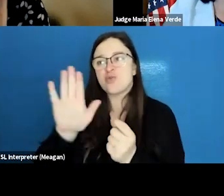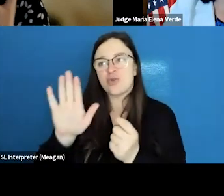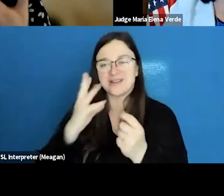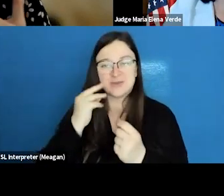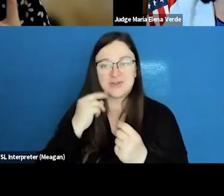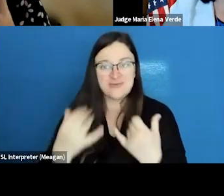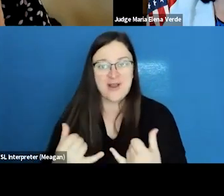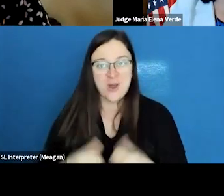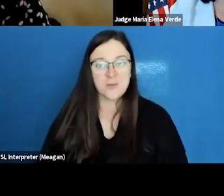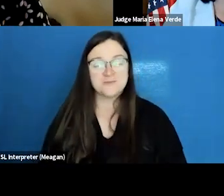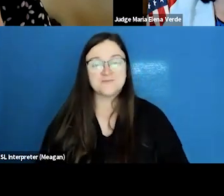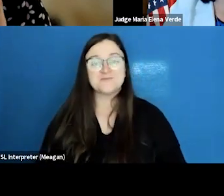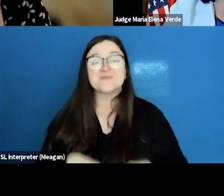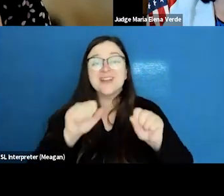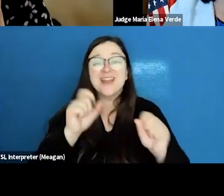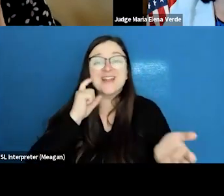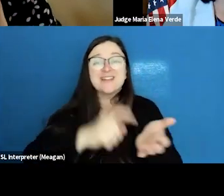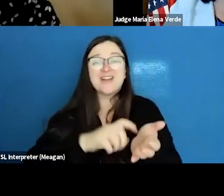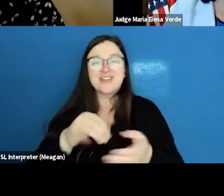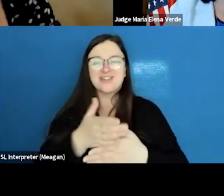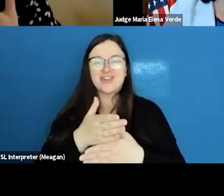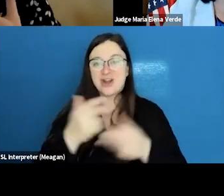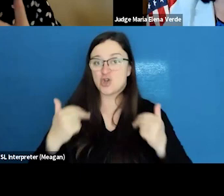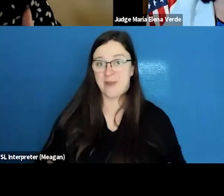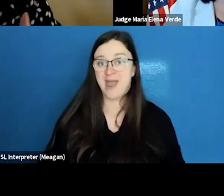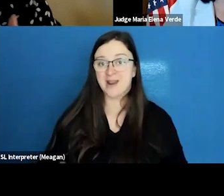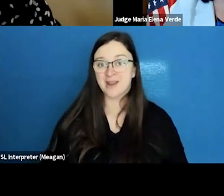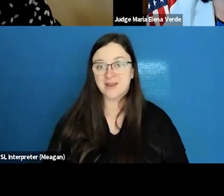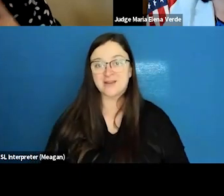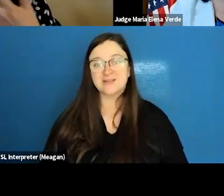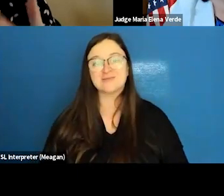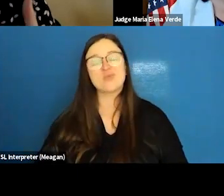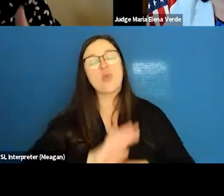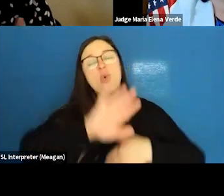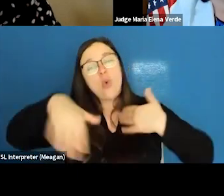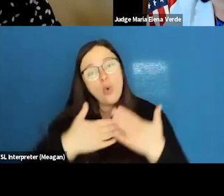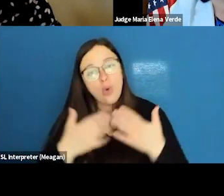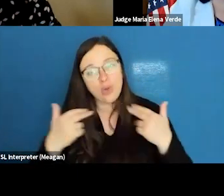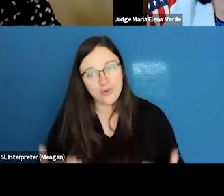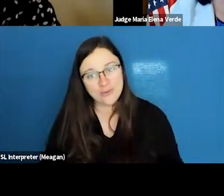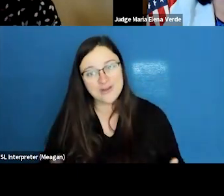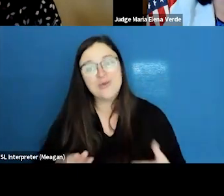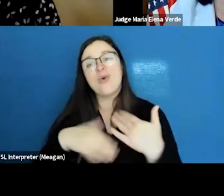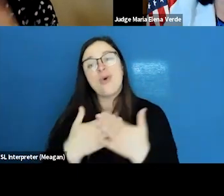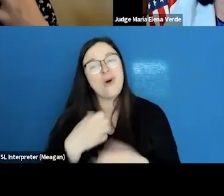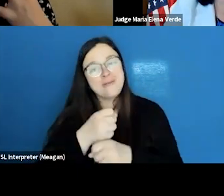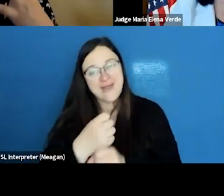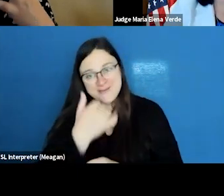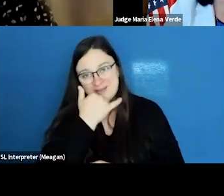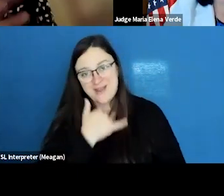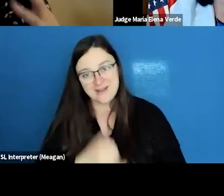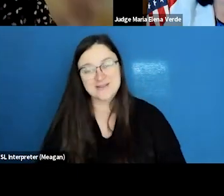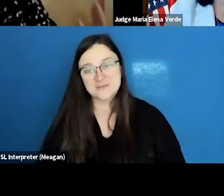can also acknowledge that shared humanity piece. We are all human. We all make those mistakes. And